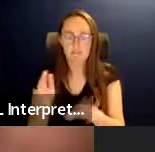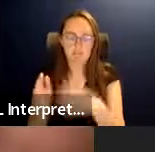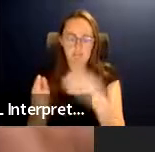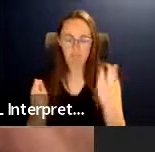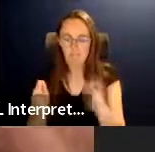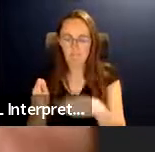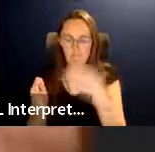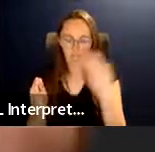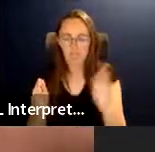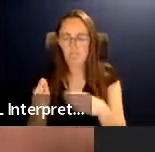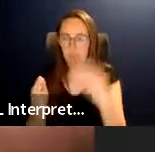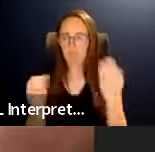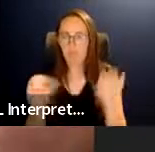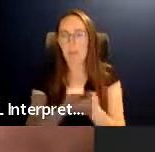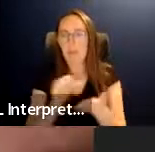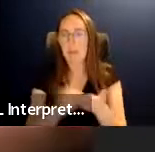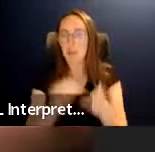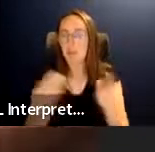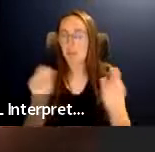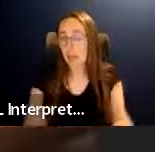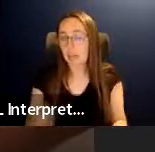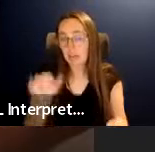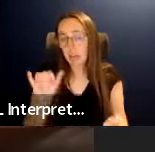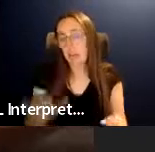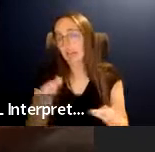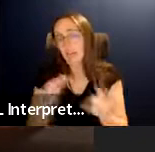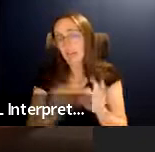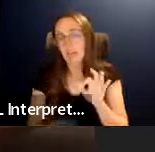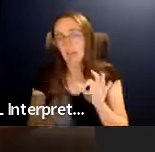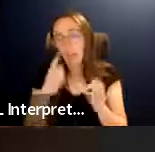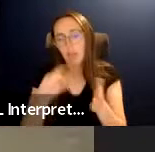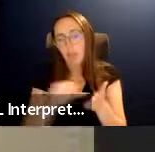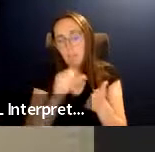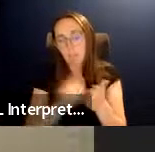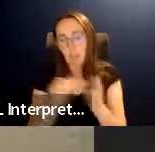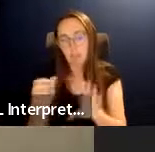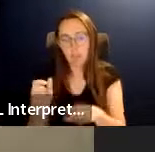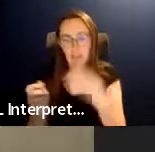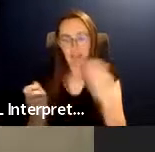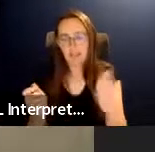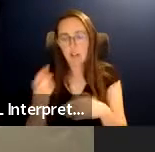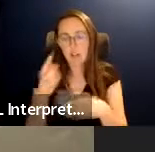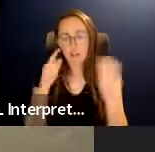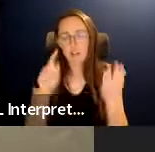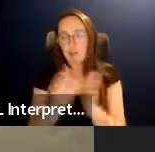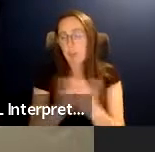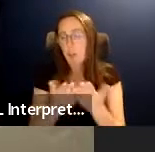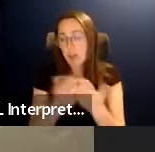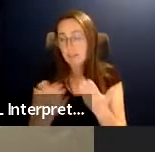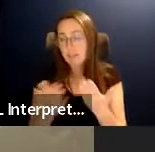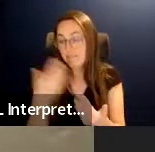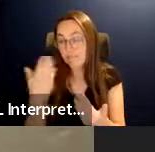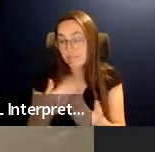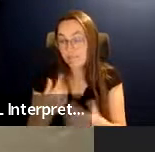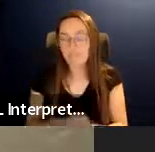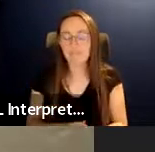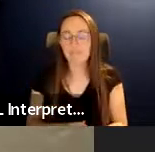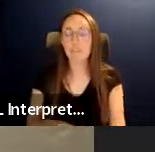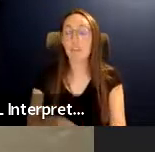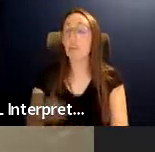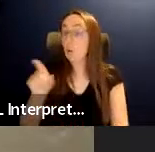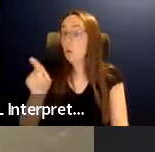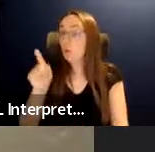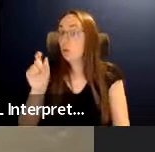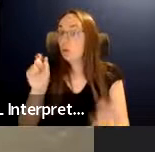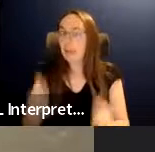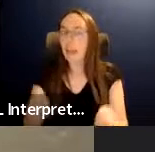for page lifters for books. Now you can also make page